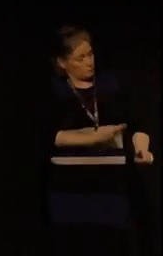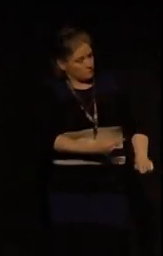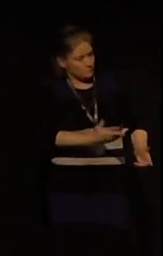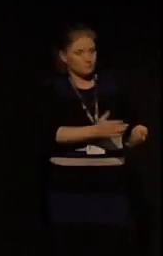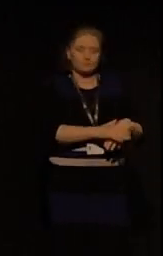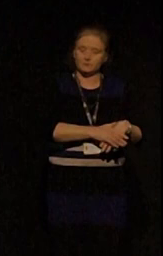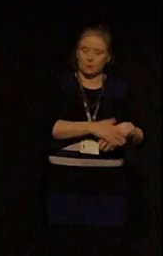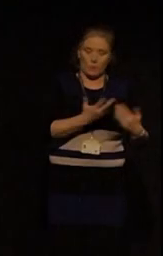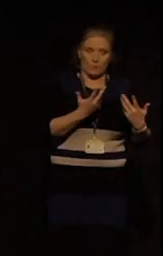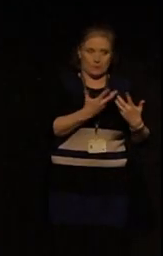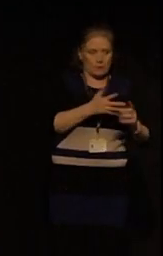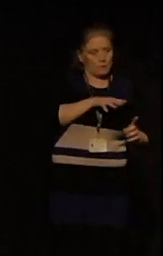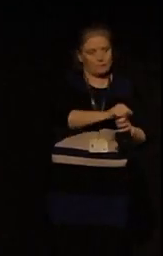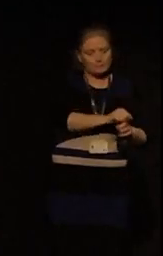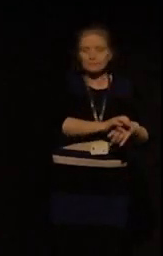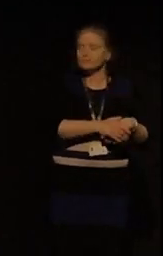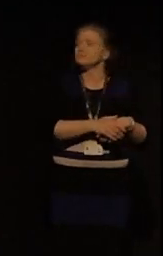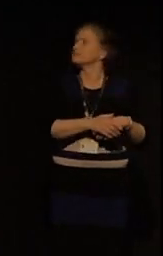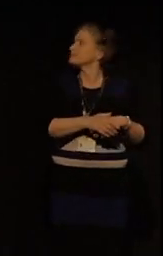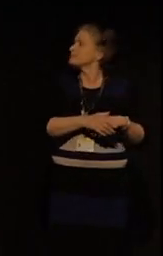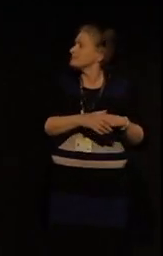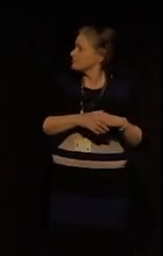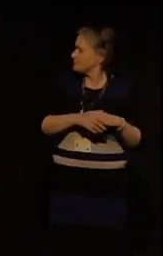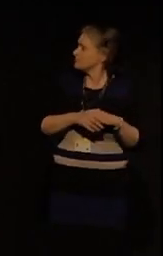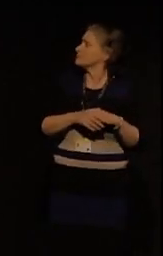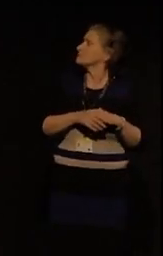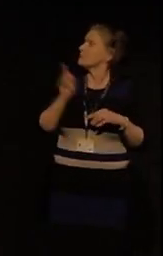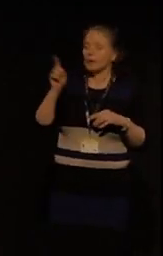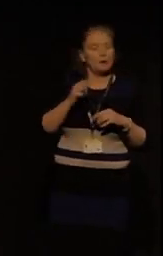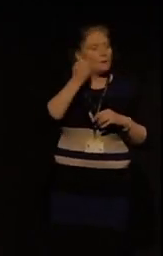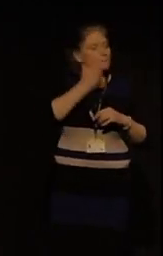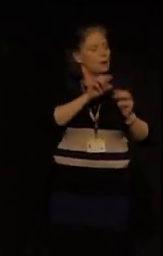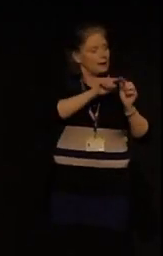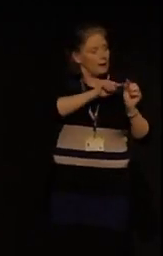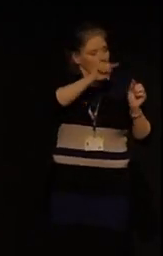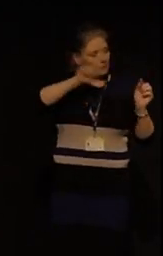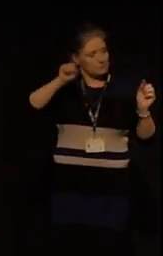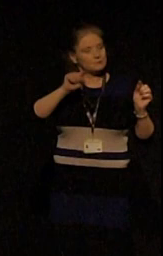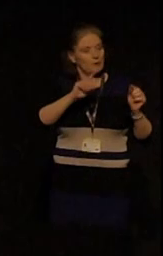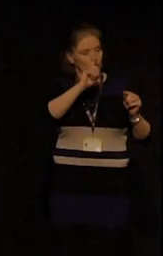is a high-intensity sound. And these black lines show you the way a